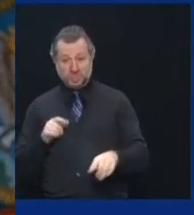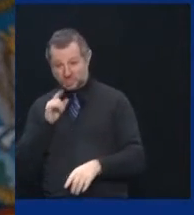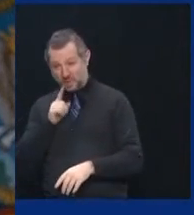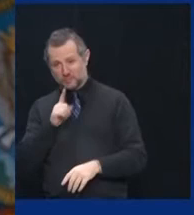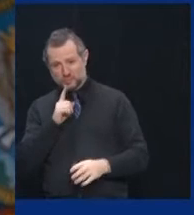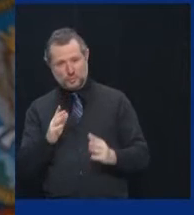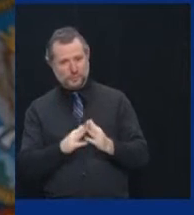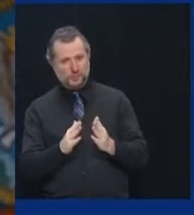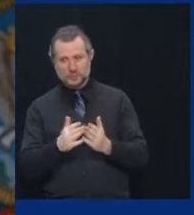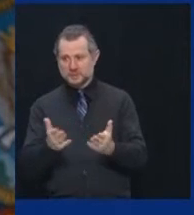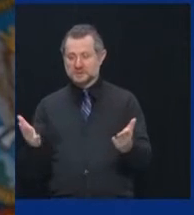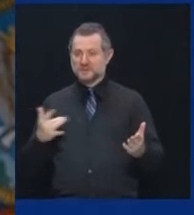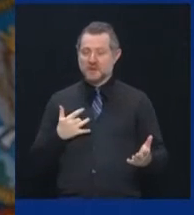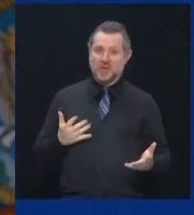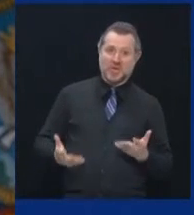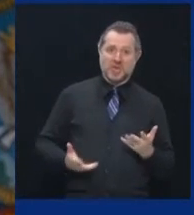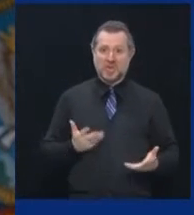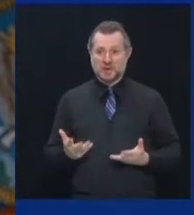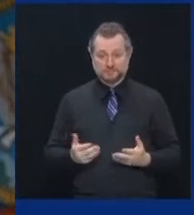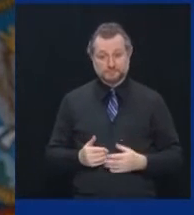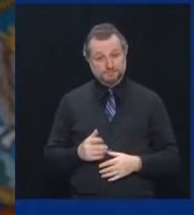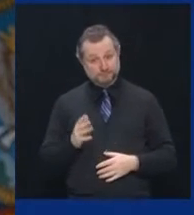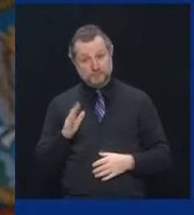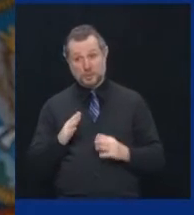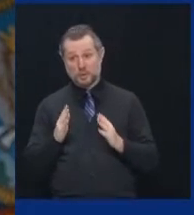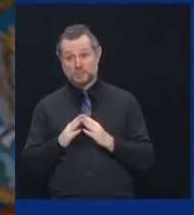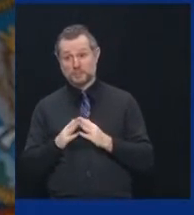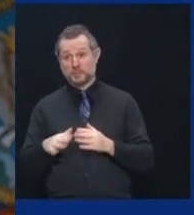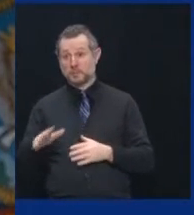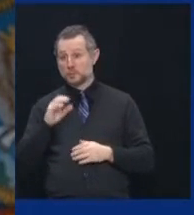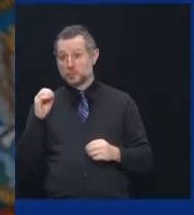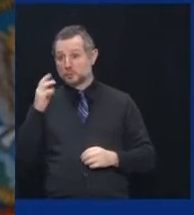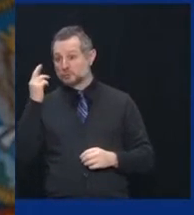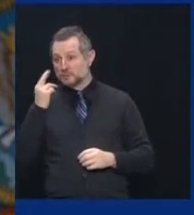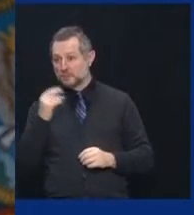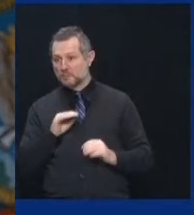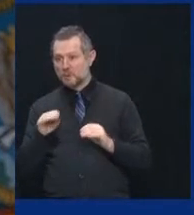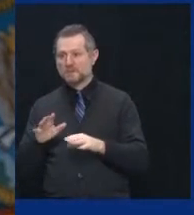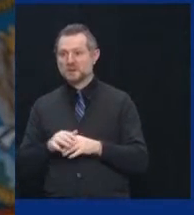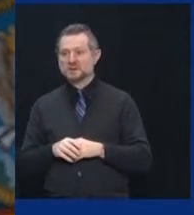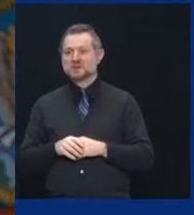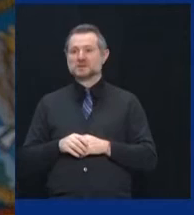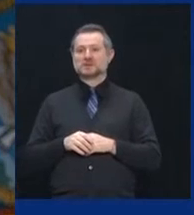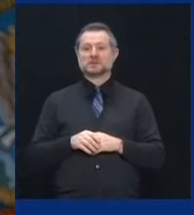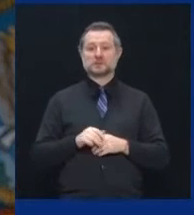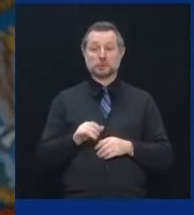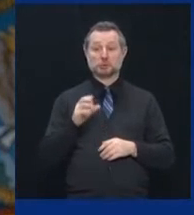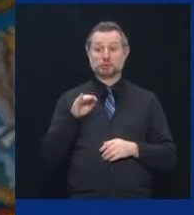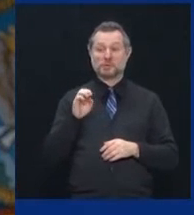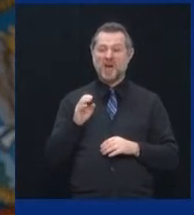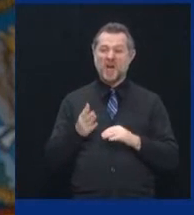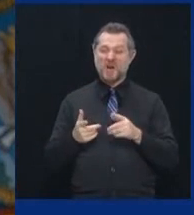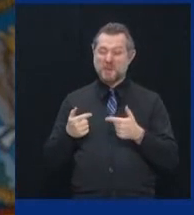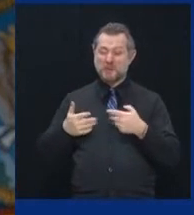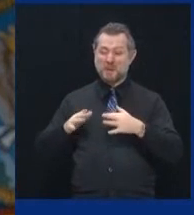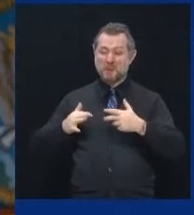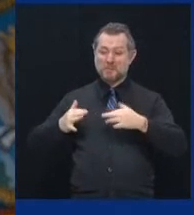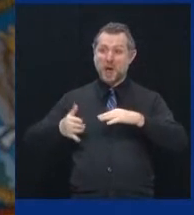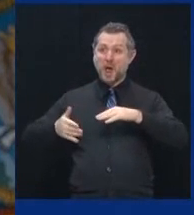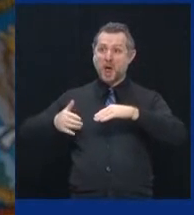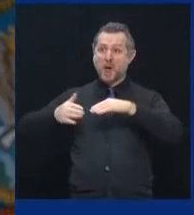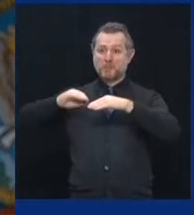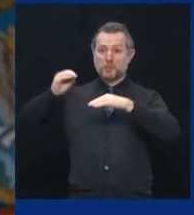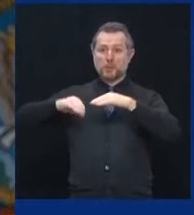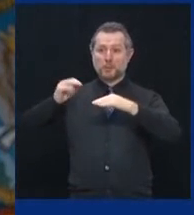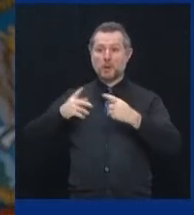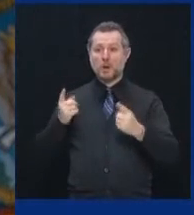the attractions of a city are reduced and crime is increased, urban decline